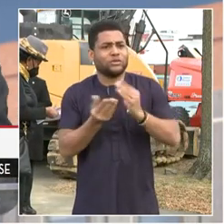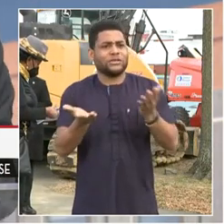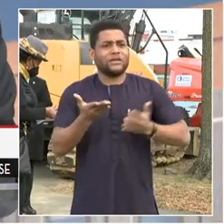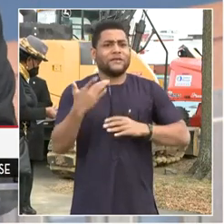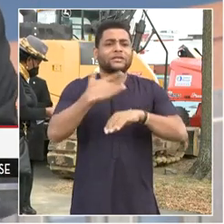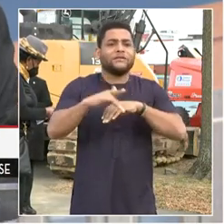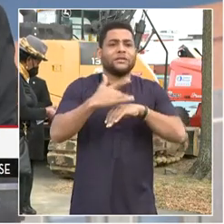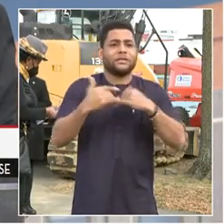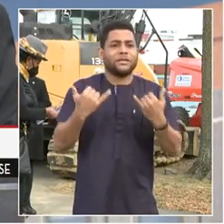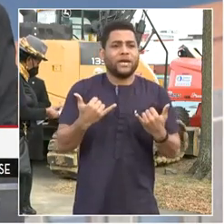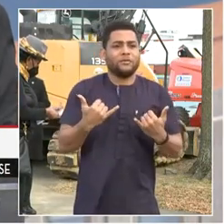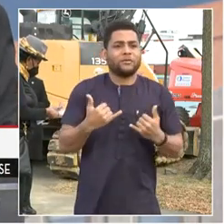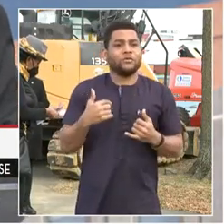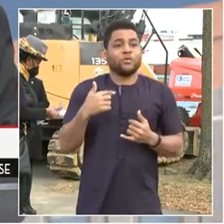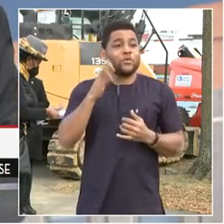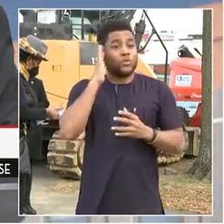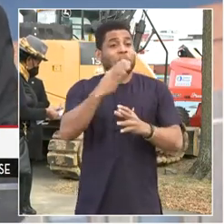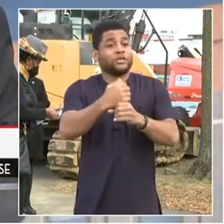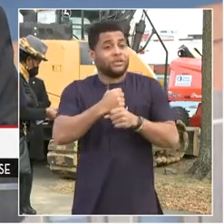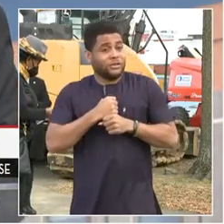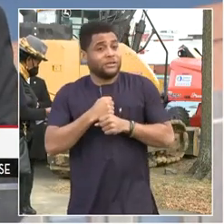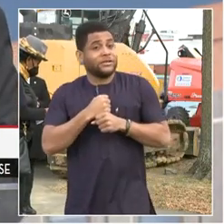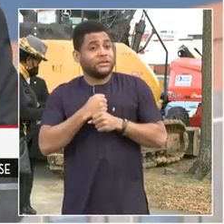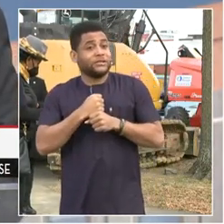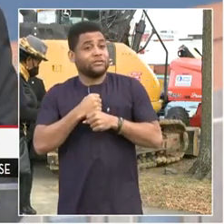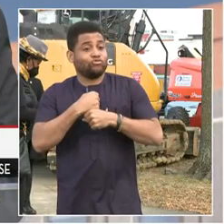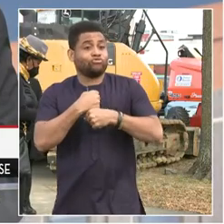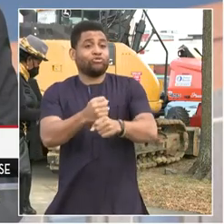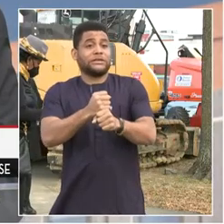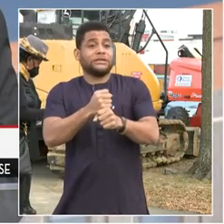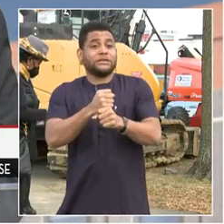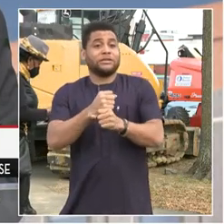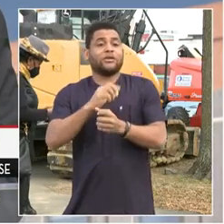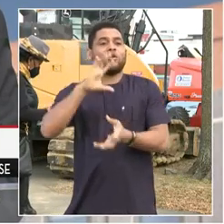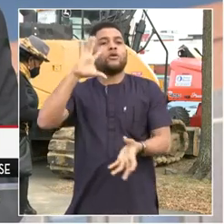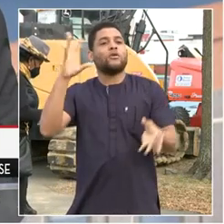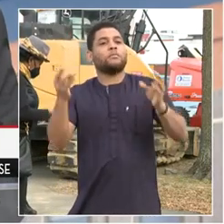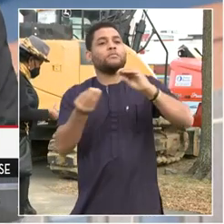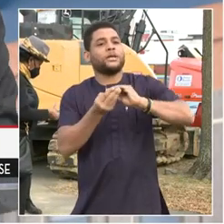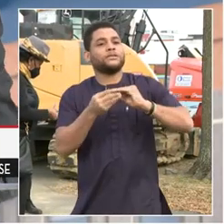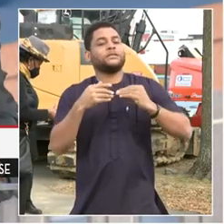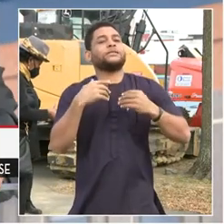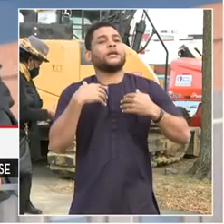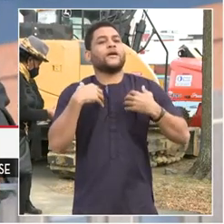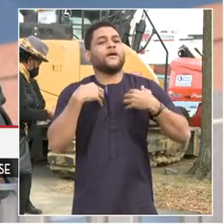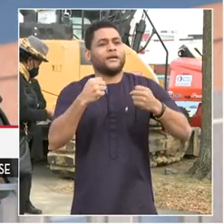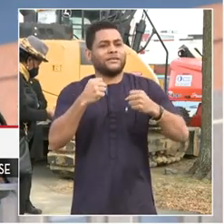The creation of a comprehensive health care system anchored by this amazing